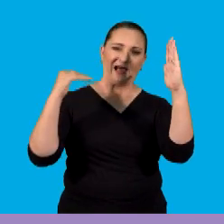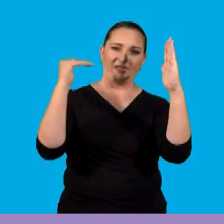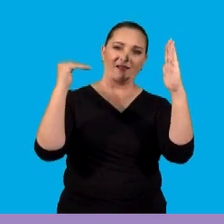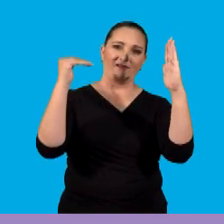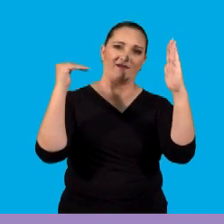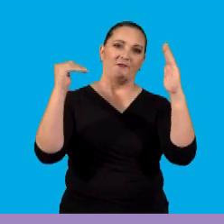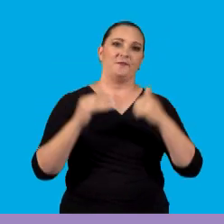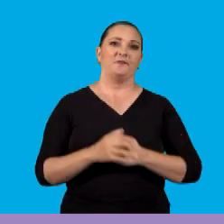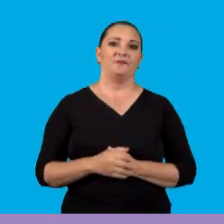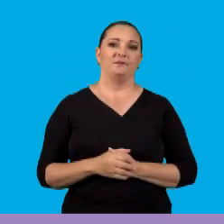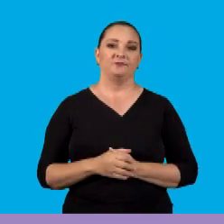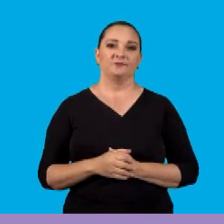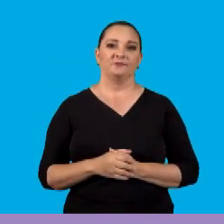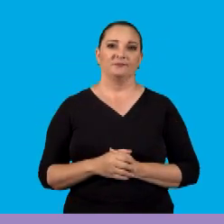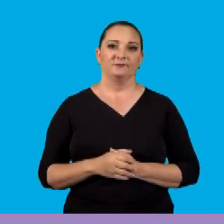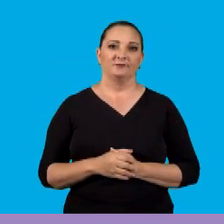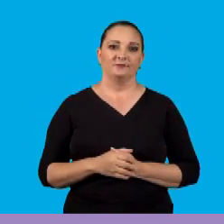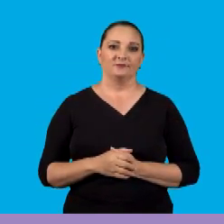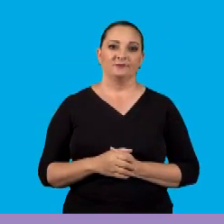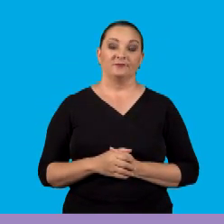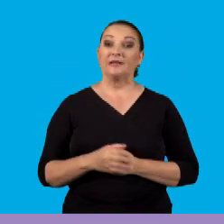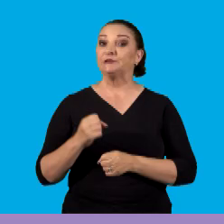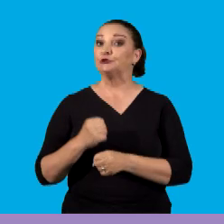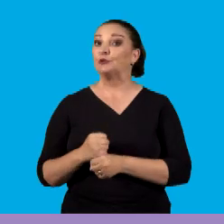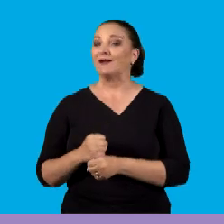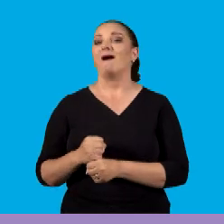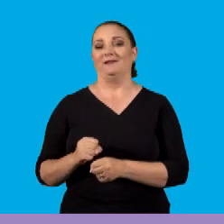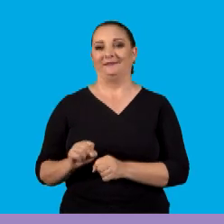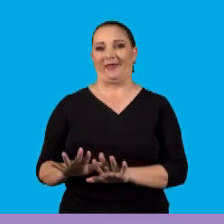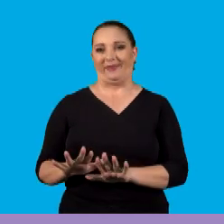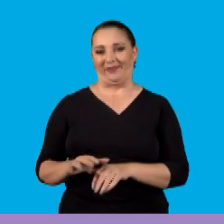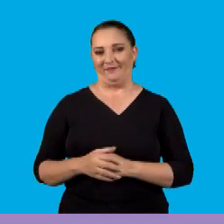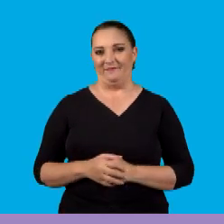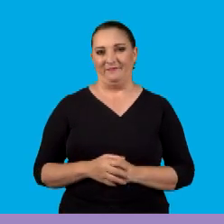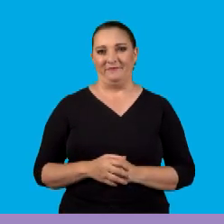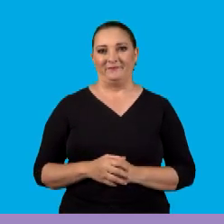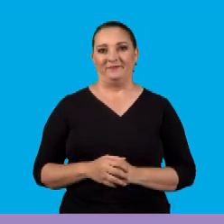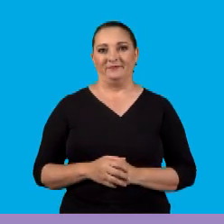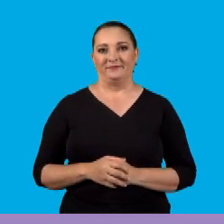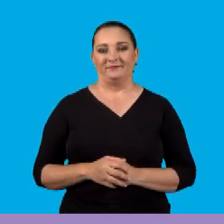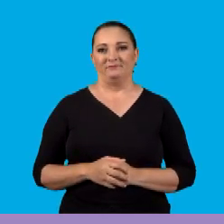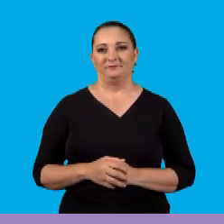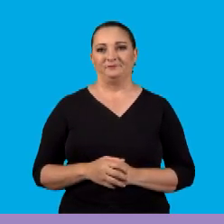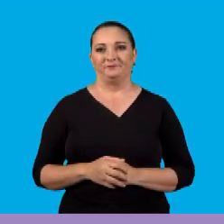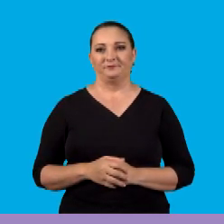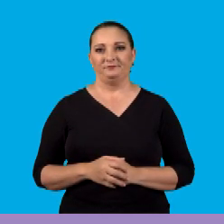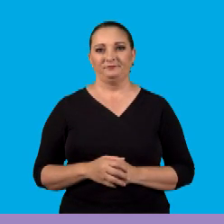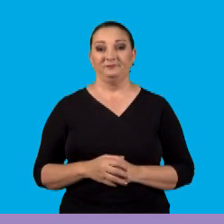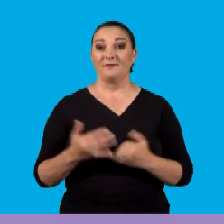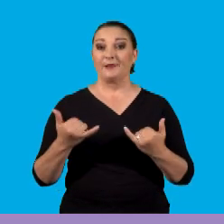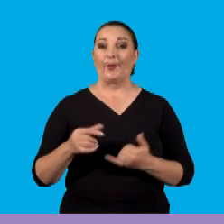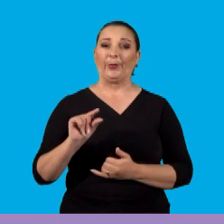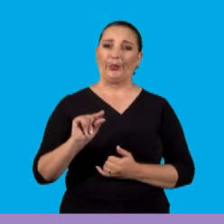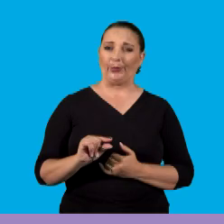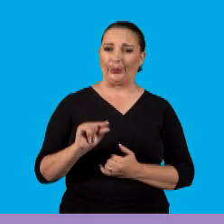is the highest value, and that would be grade 10. What